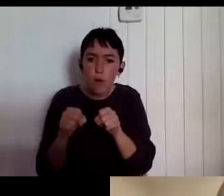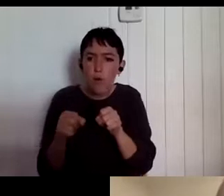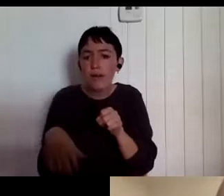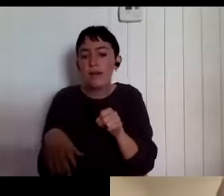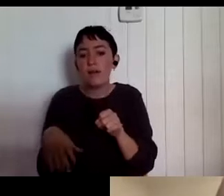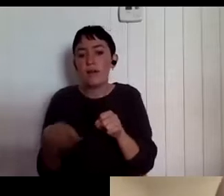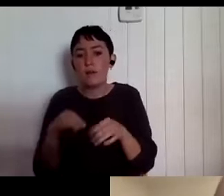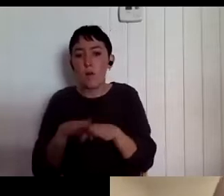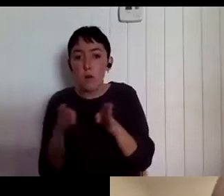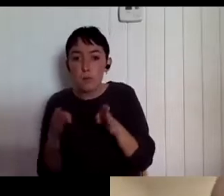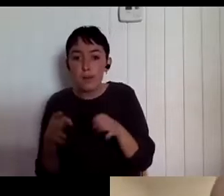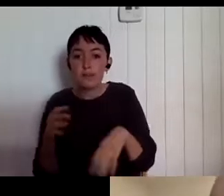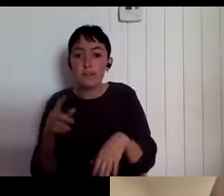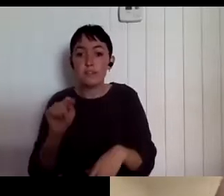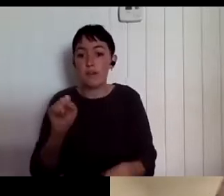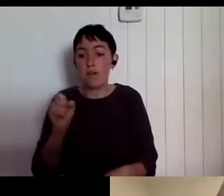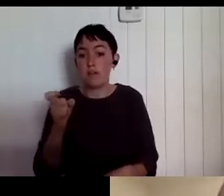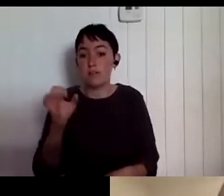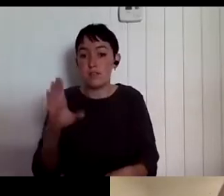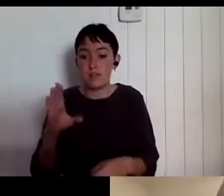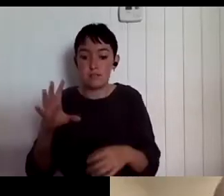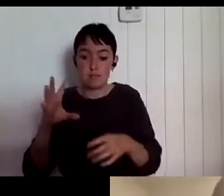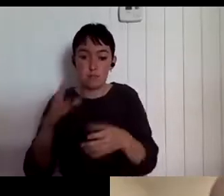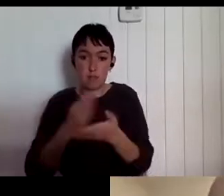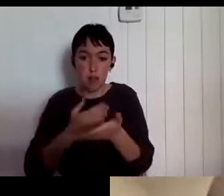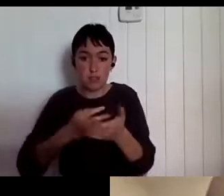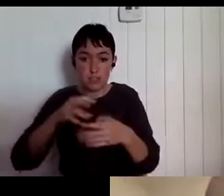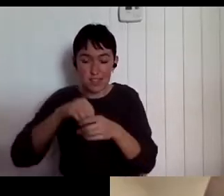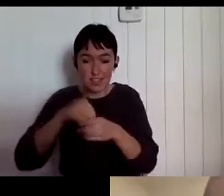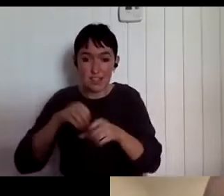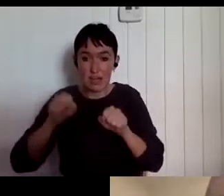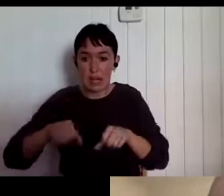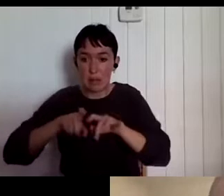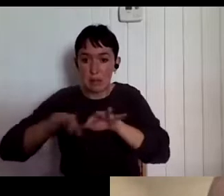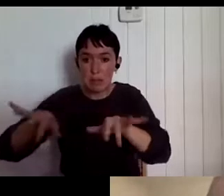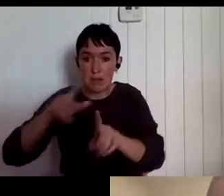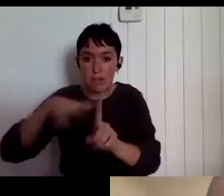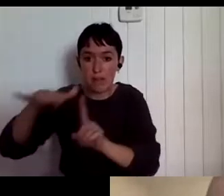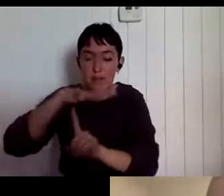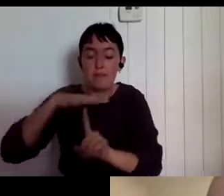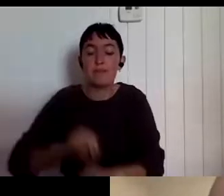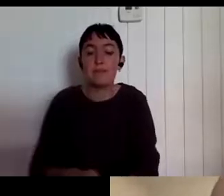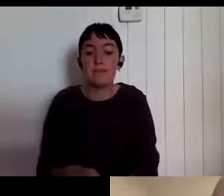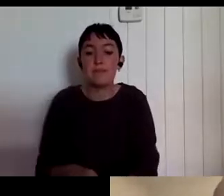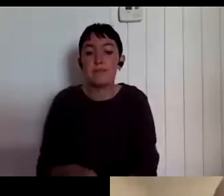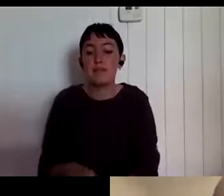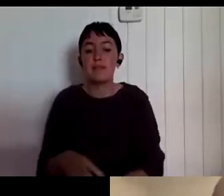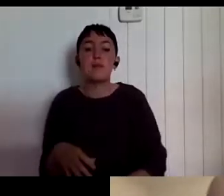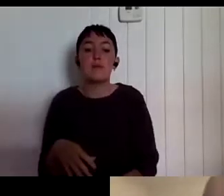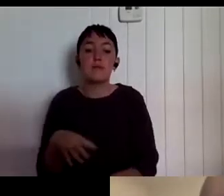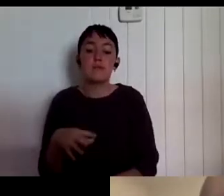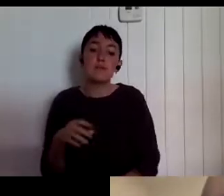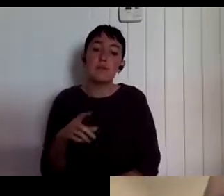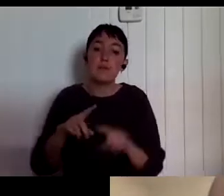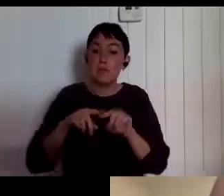those toxic components could get into the environment. There's also, depending on the battery type, there can be, you know, valuable metals in